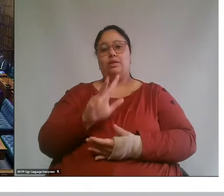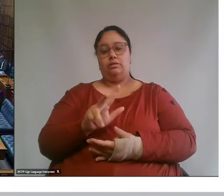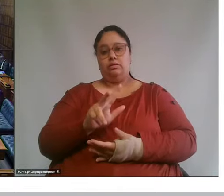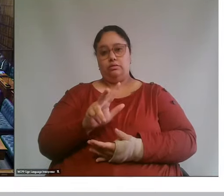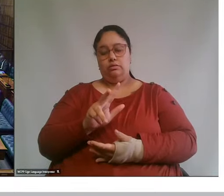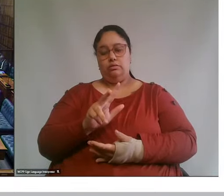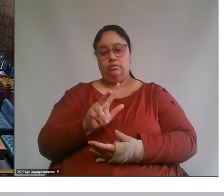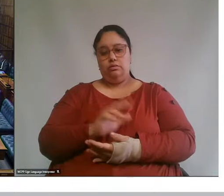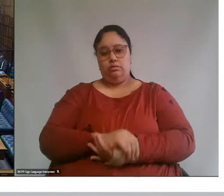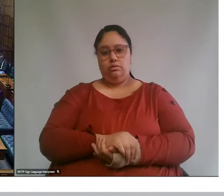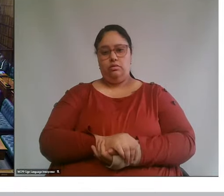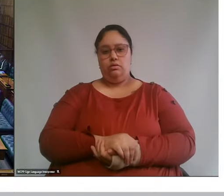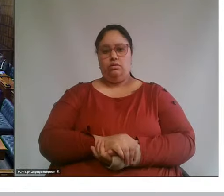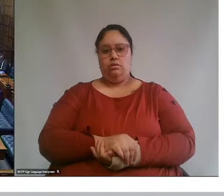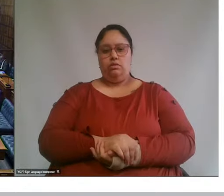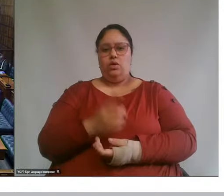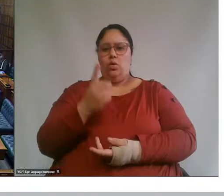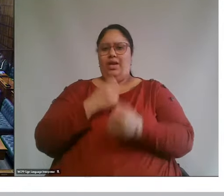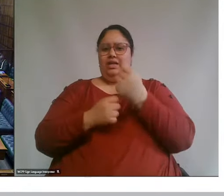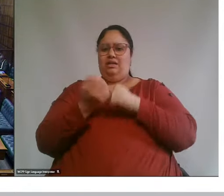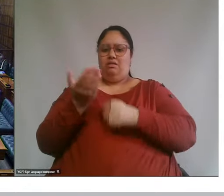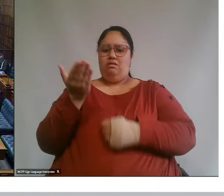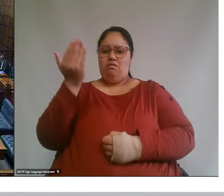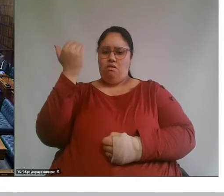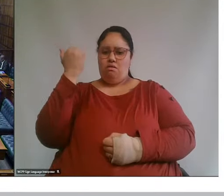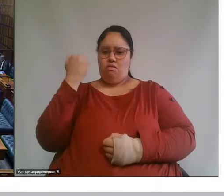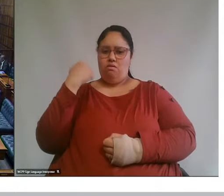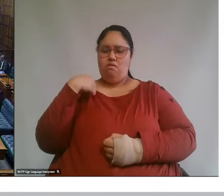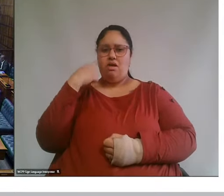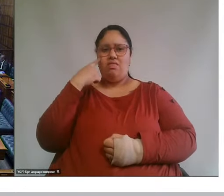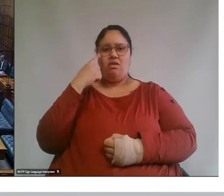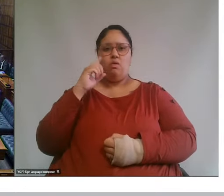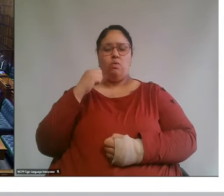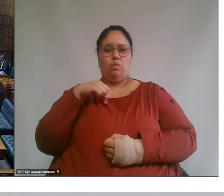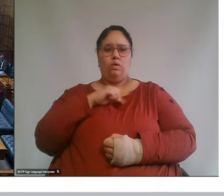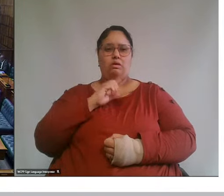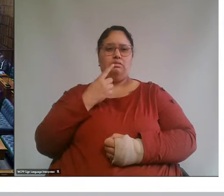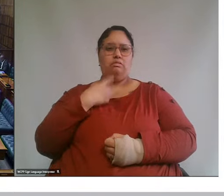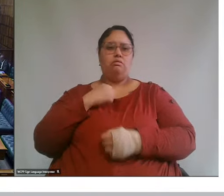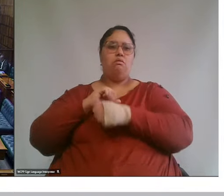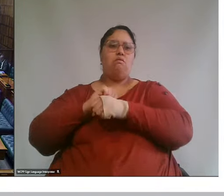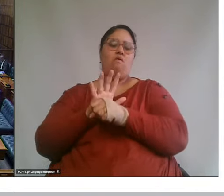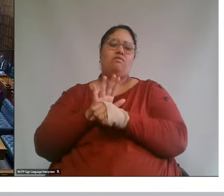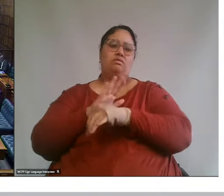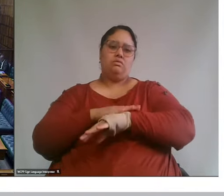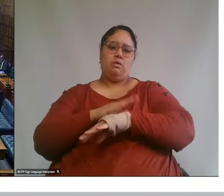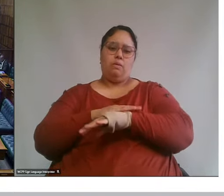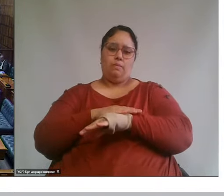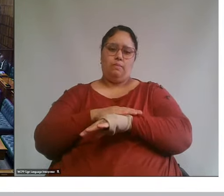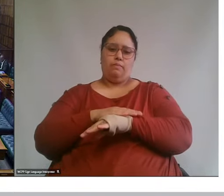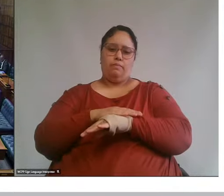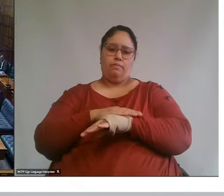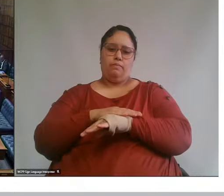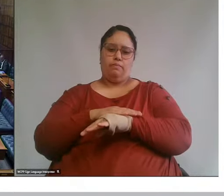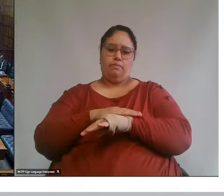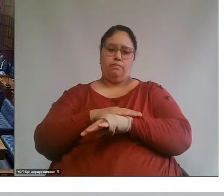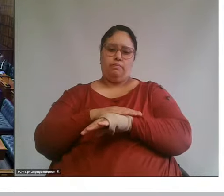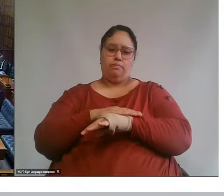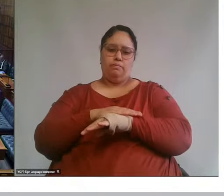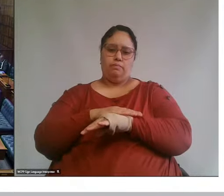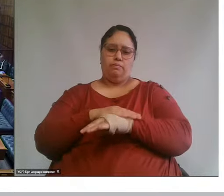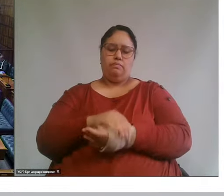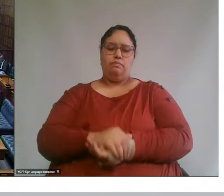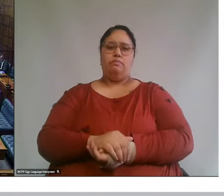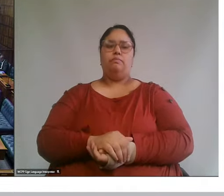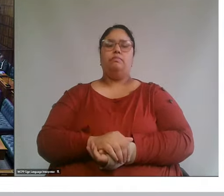um a year ago I think we were still perhaps in the in the uh Co pandemic there was talk of uh